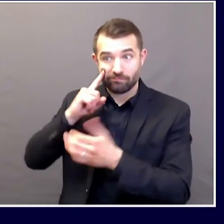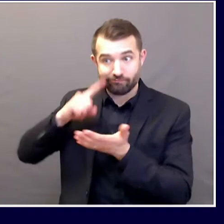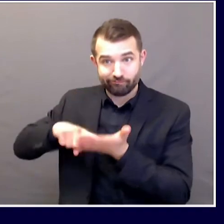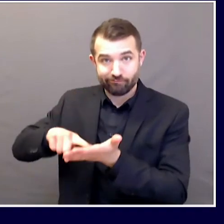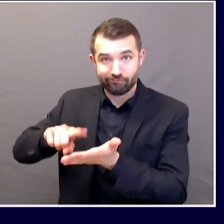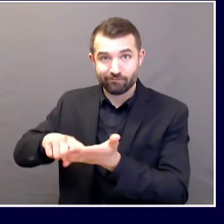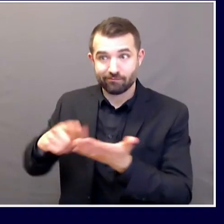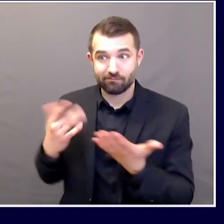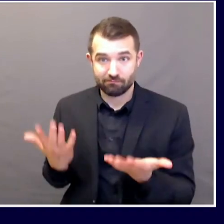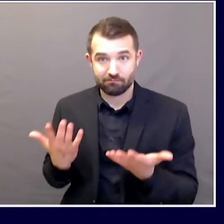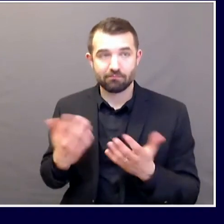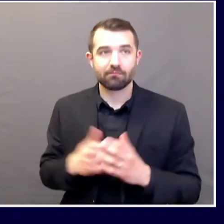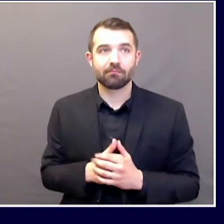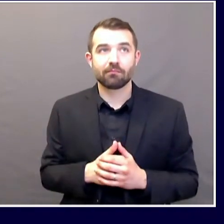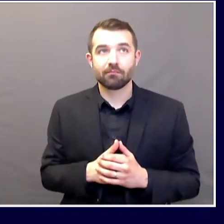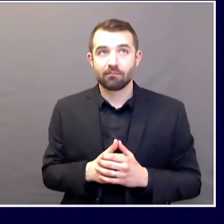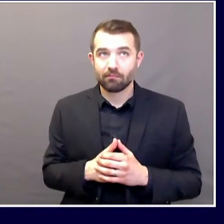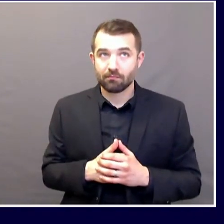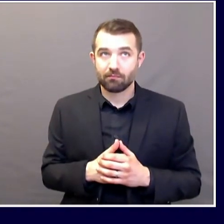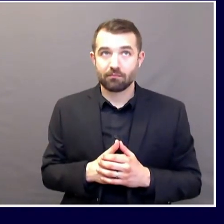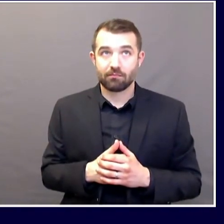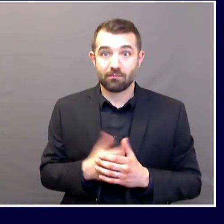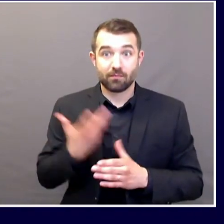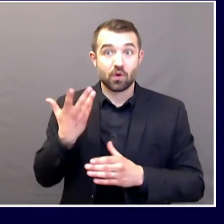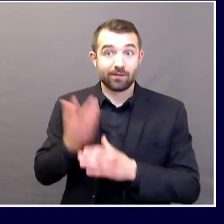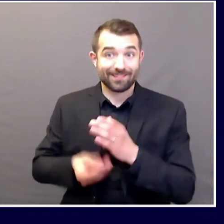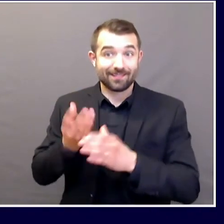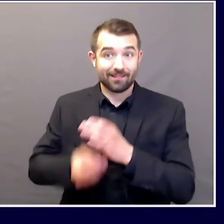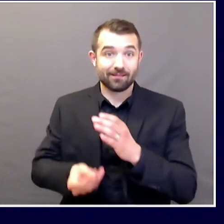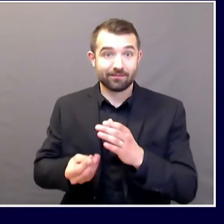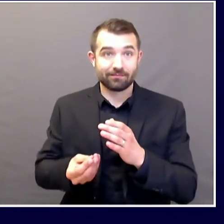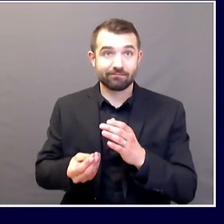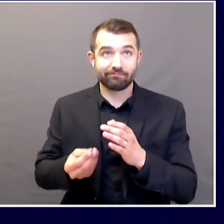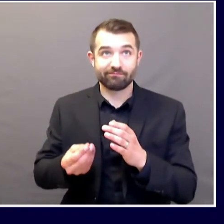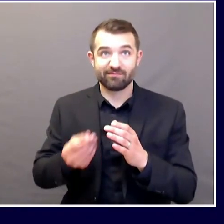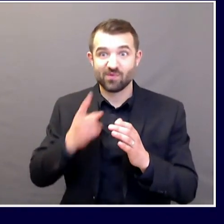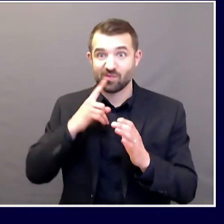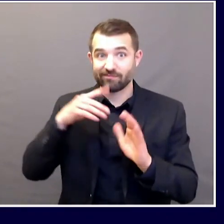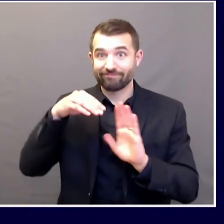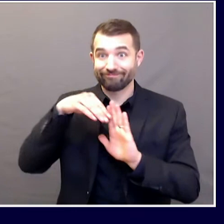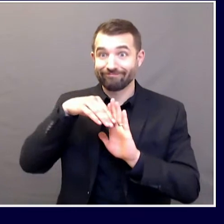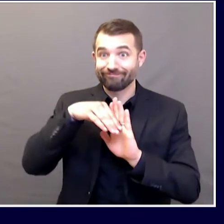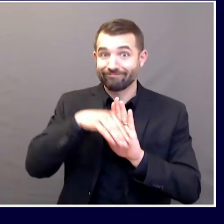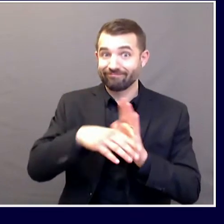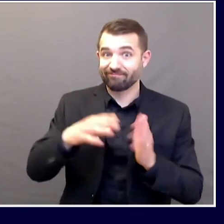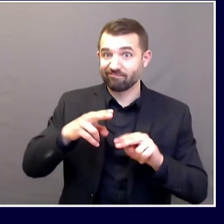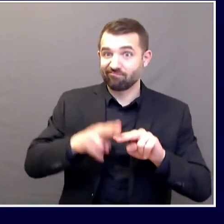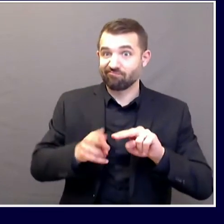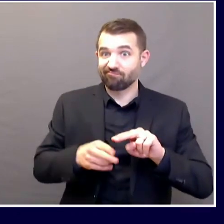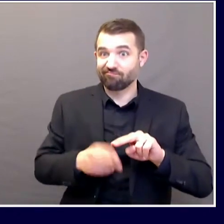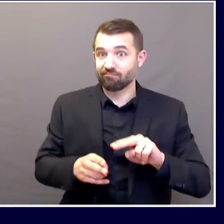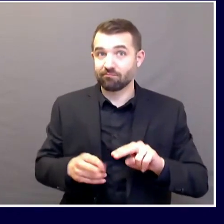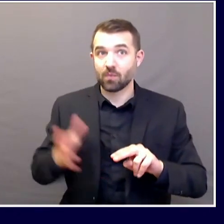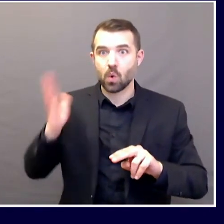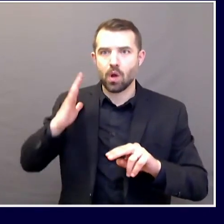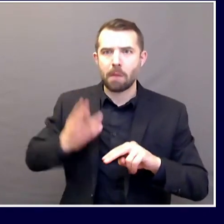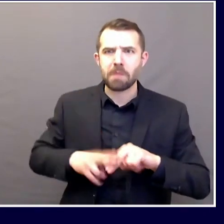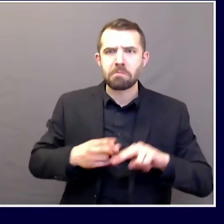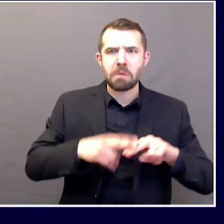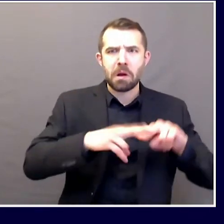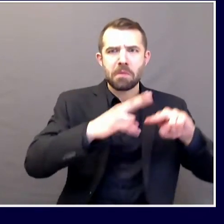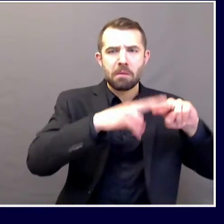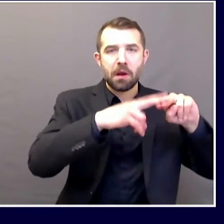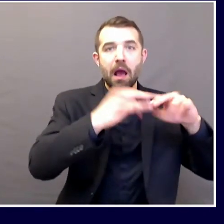analysis that we do of vital records, which is important because we want to make sure we're getting the full and complete picture. Even accounting for